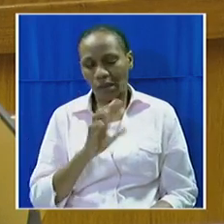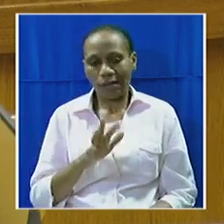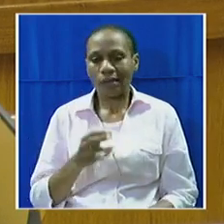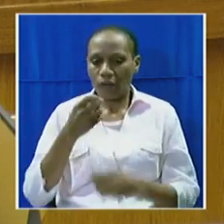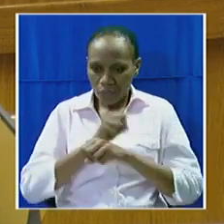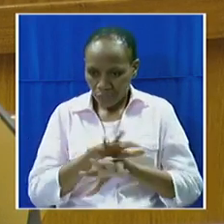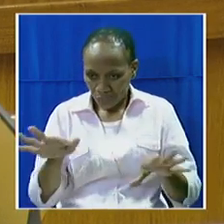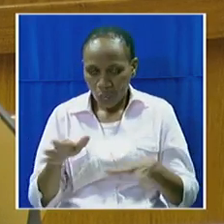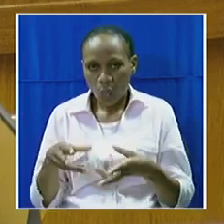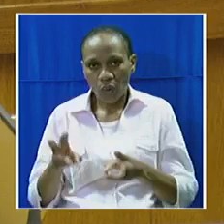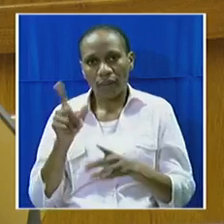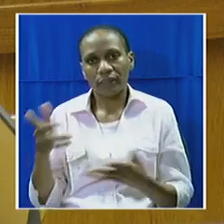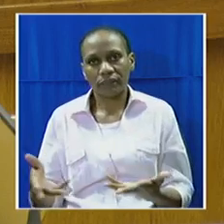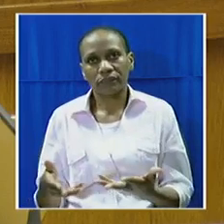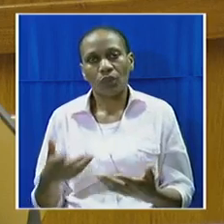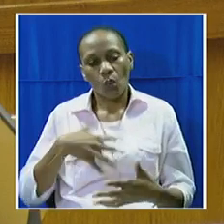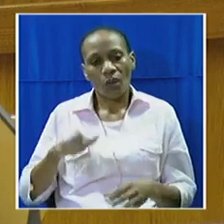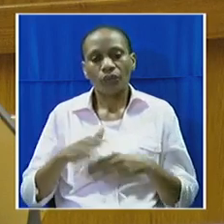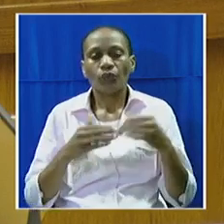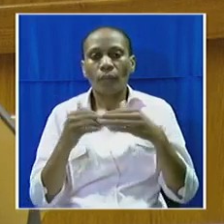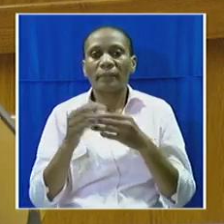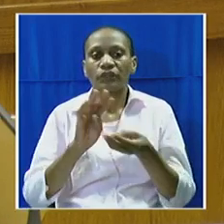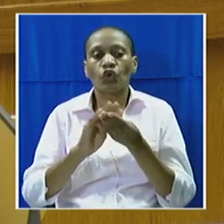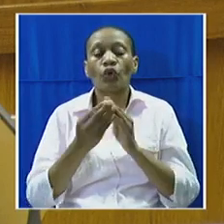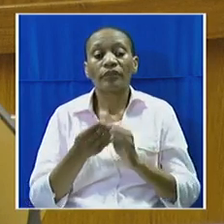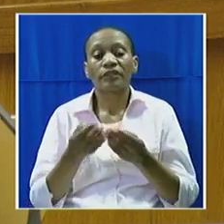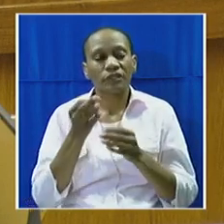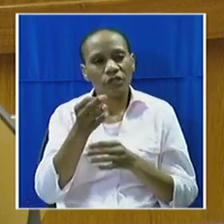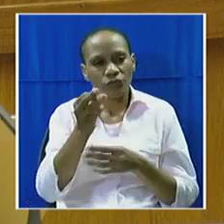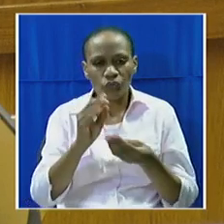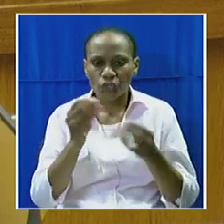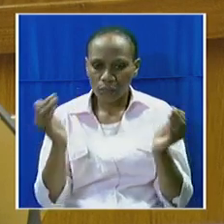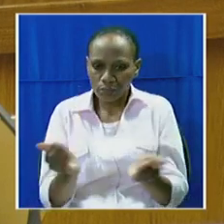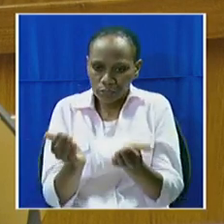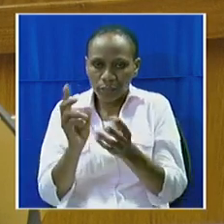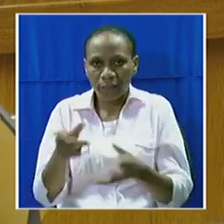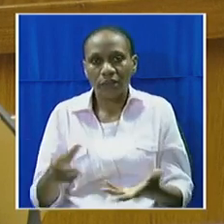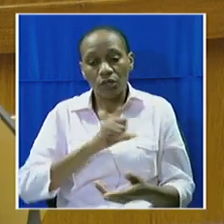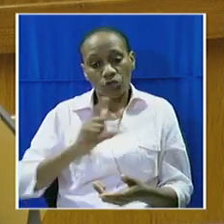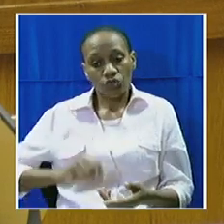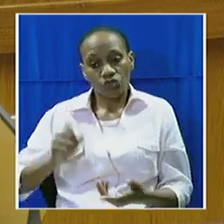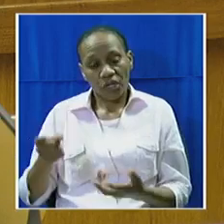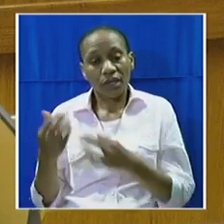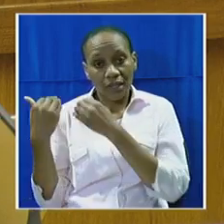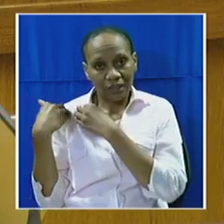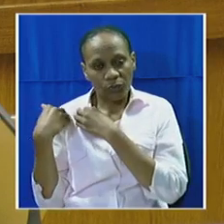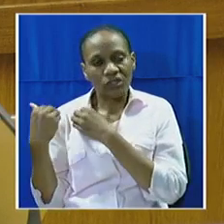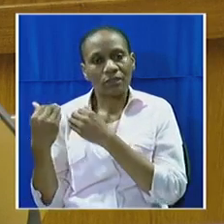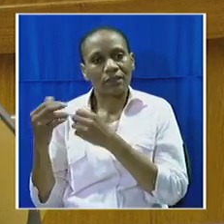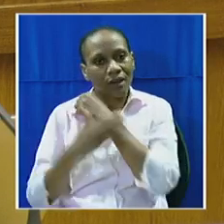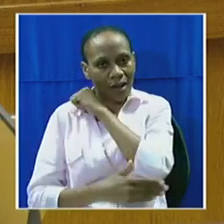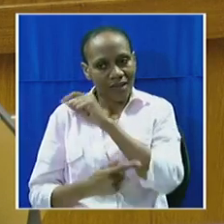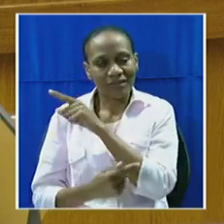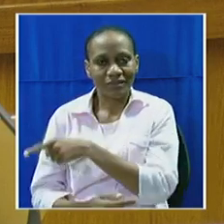Based on the principle of building a community with a shared future of humankind, China is a responsible nation.